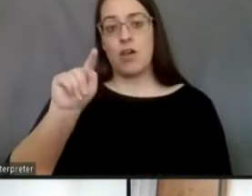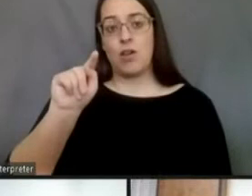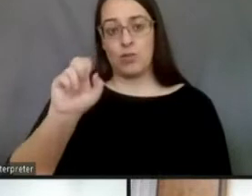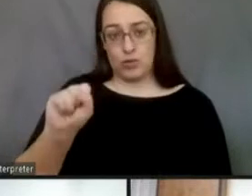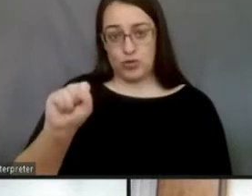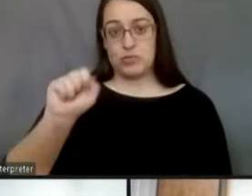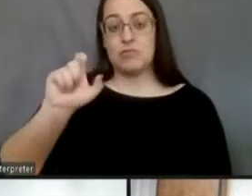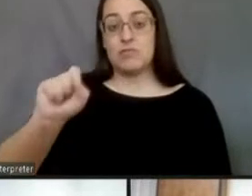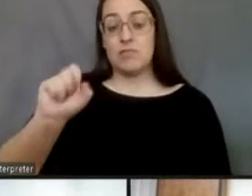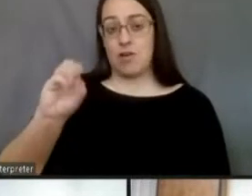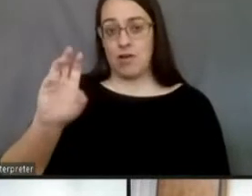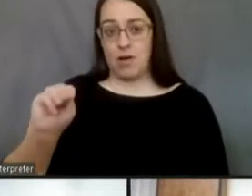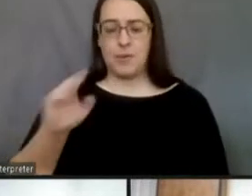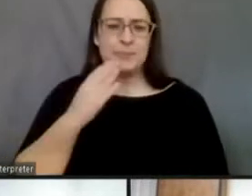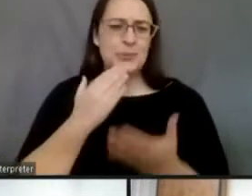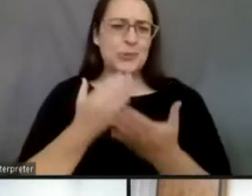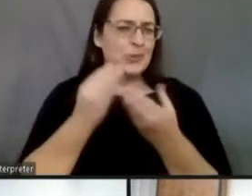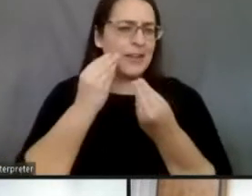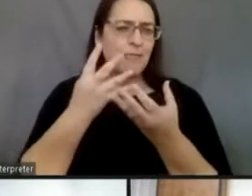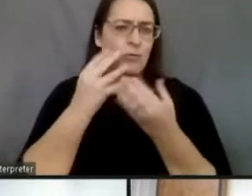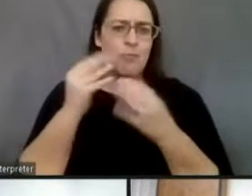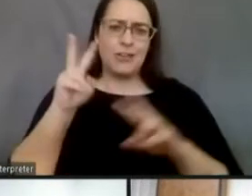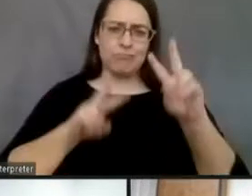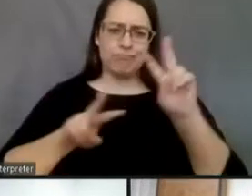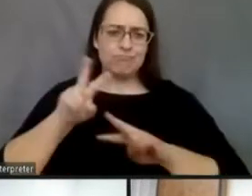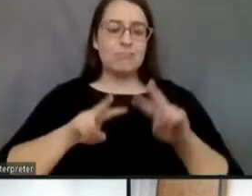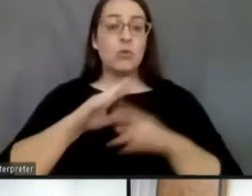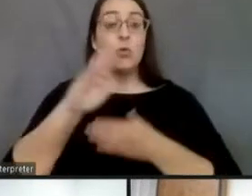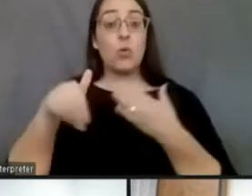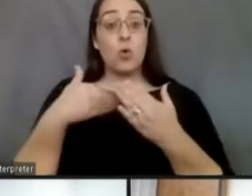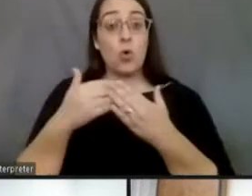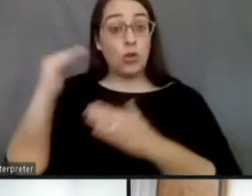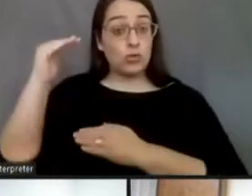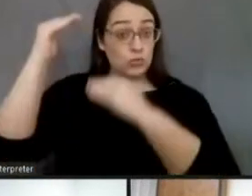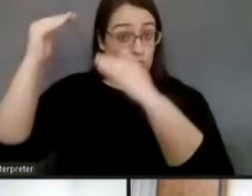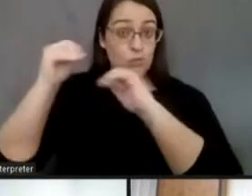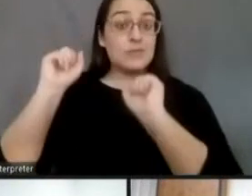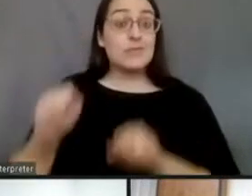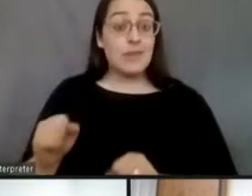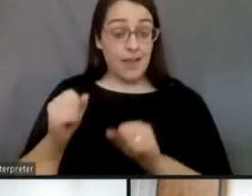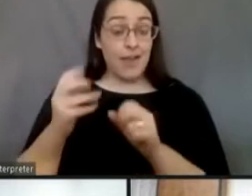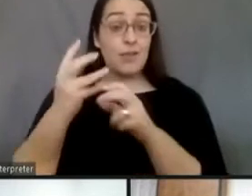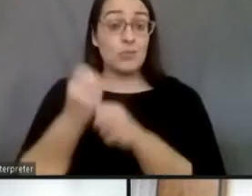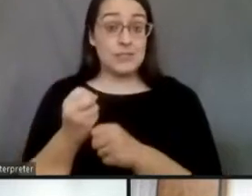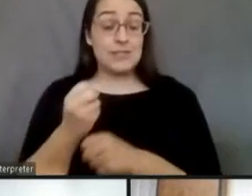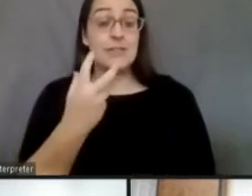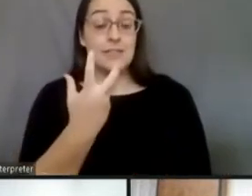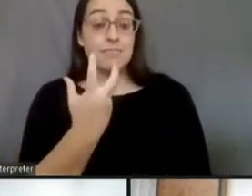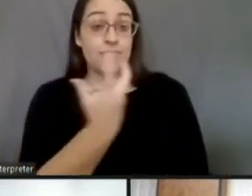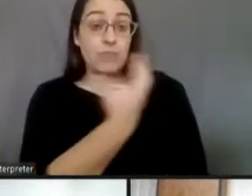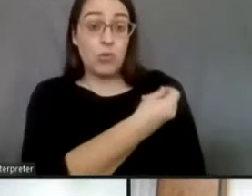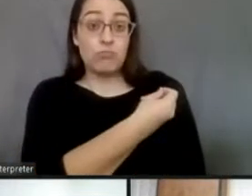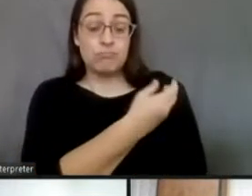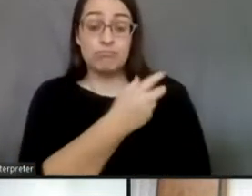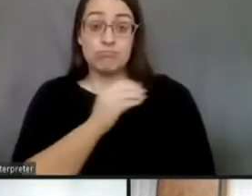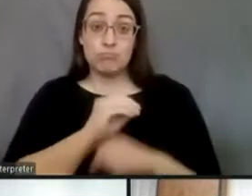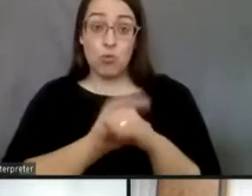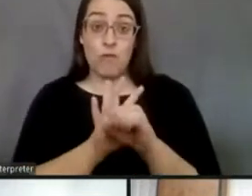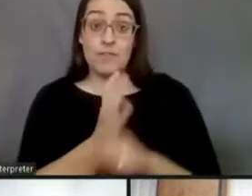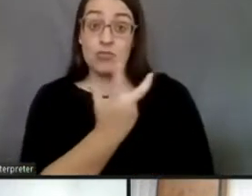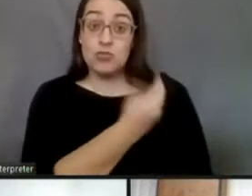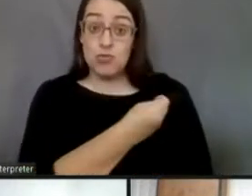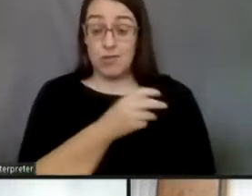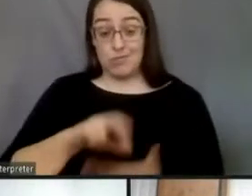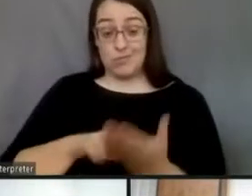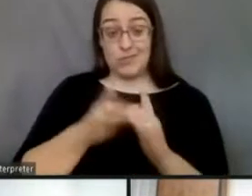great information there. As a reminder, all adults are eligible for COVID-19 vaccines. So anybody that's